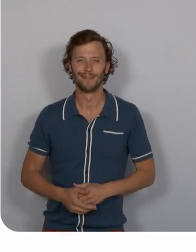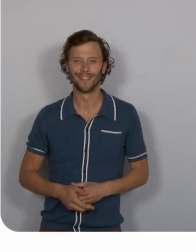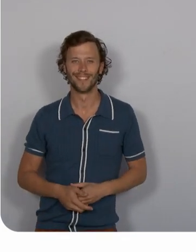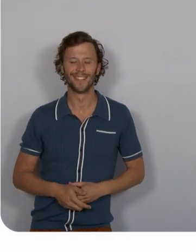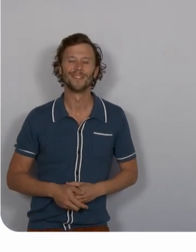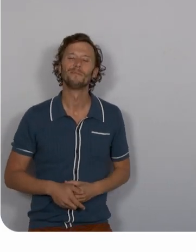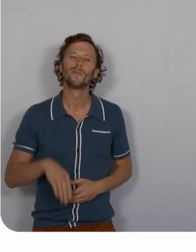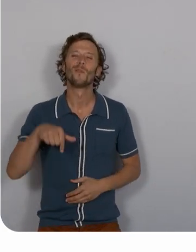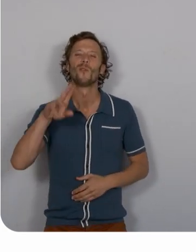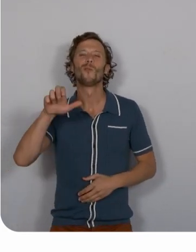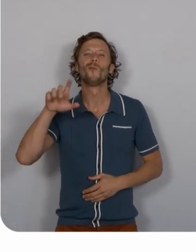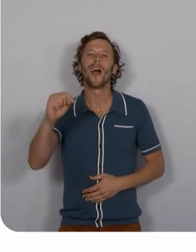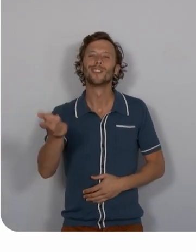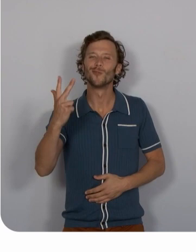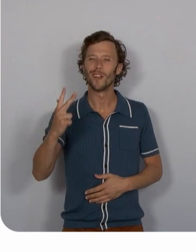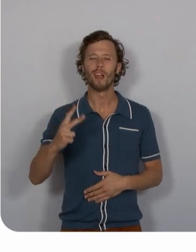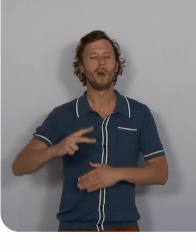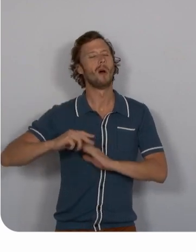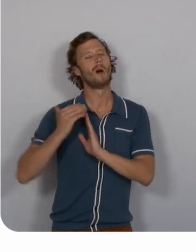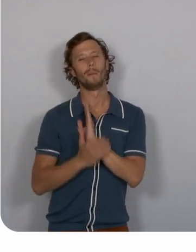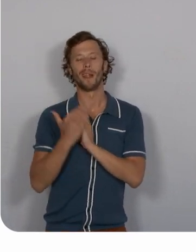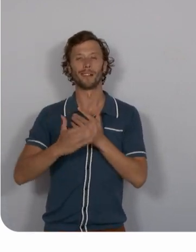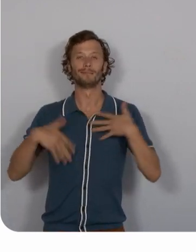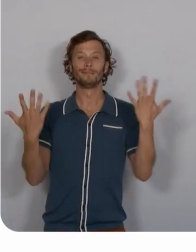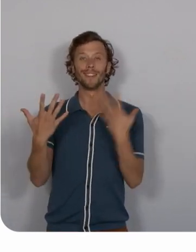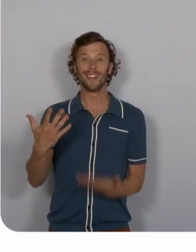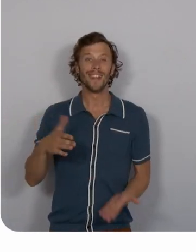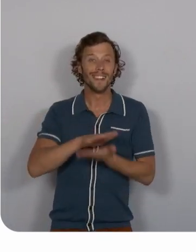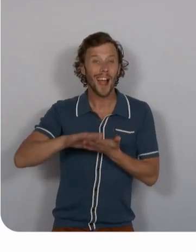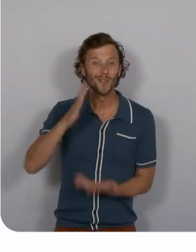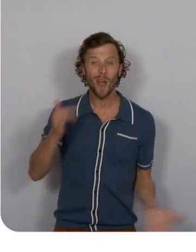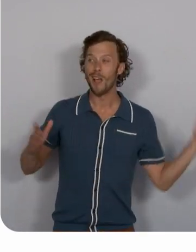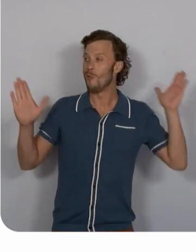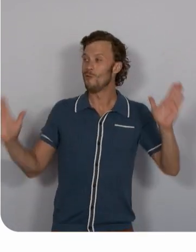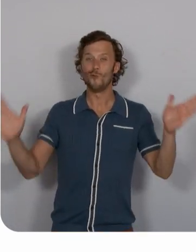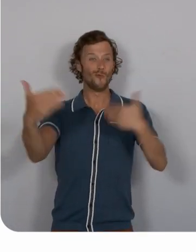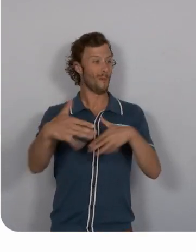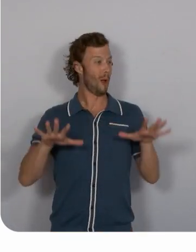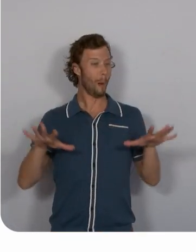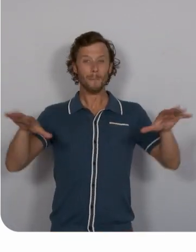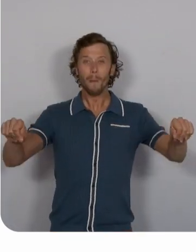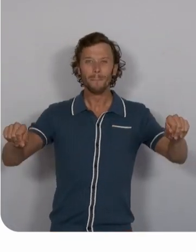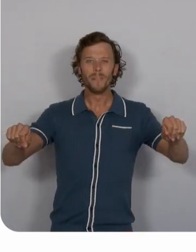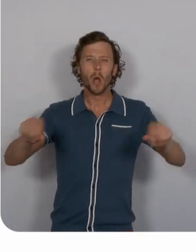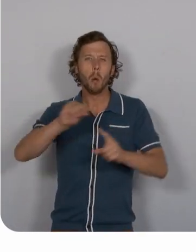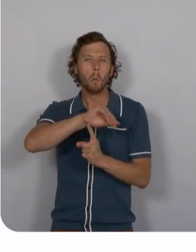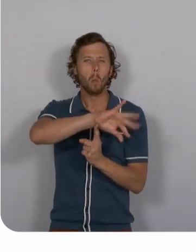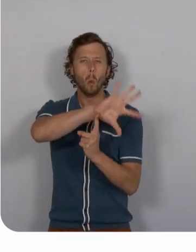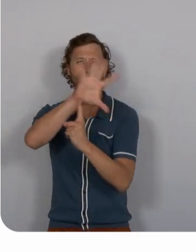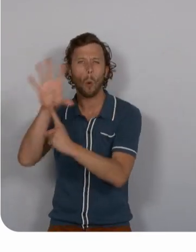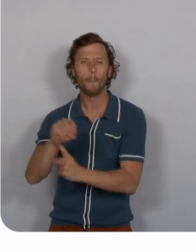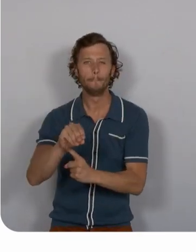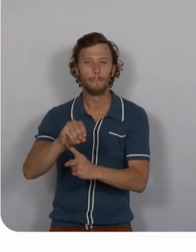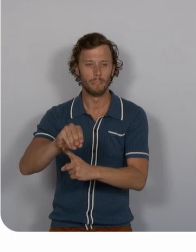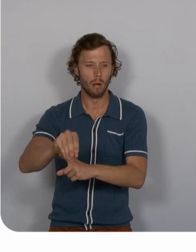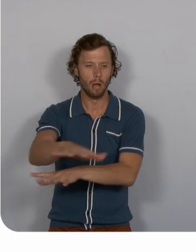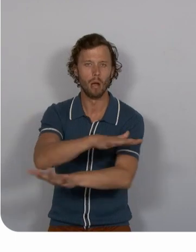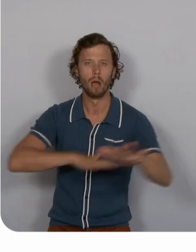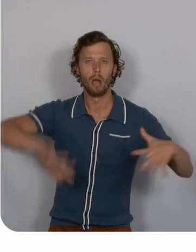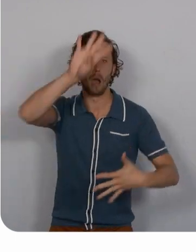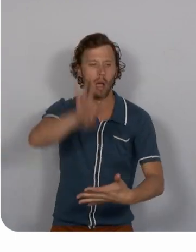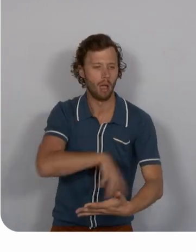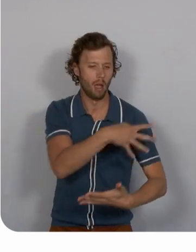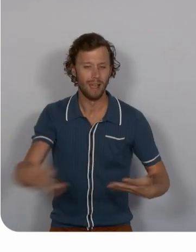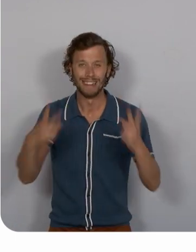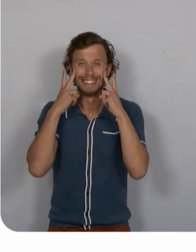Quest 3 does that automatically. This extends to room capture, so it automatically maps your space and understands elements like walls, furniture,